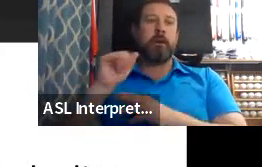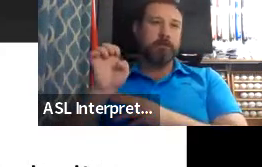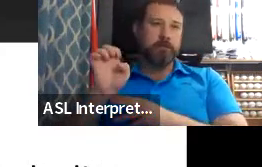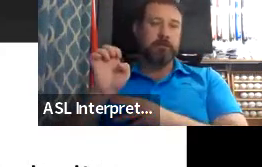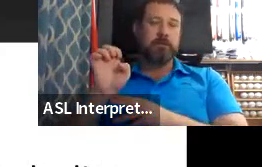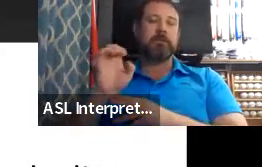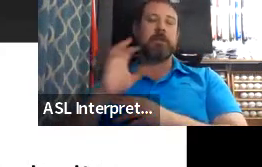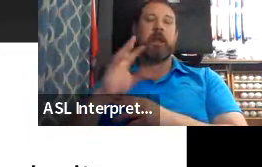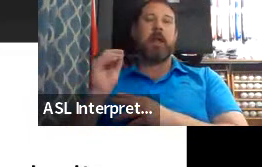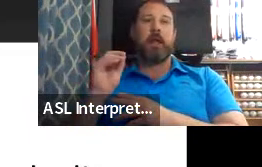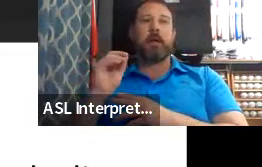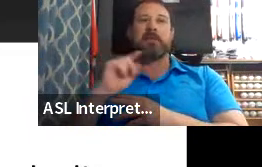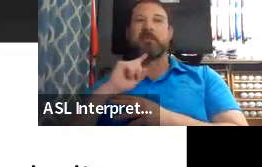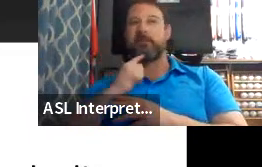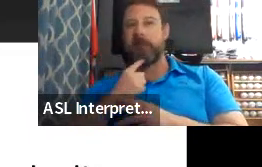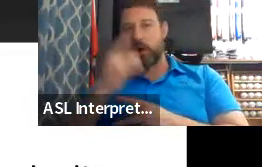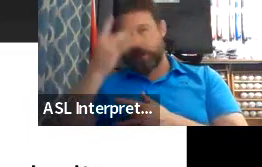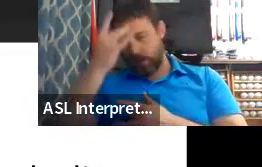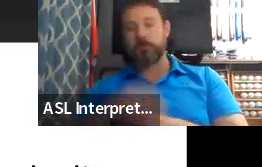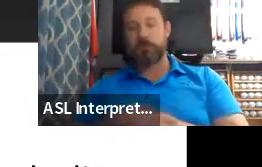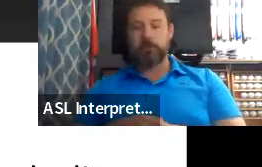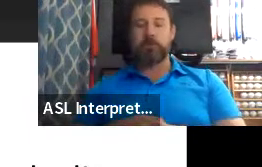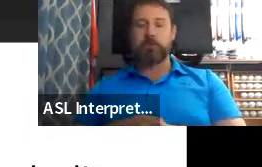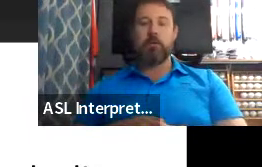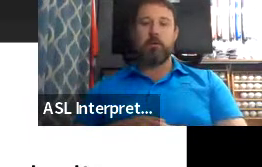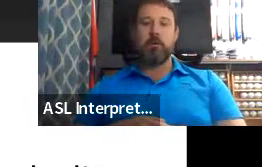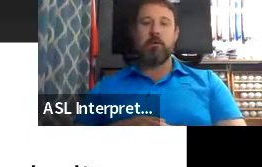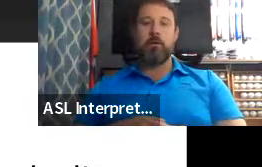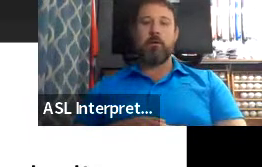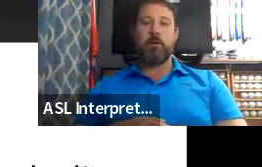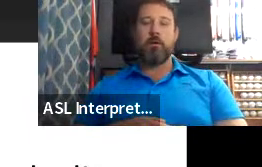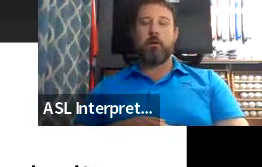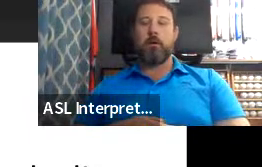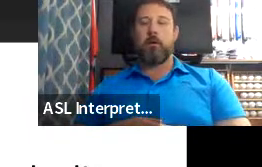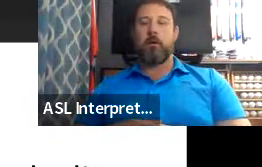and severe illness. And I know